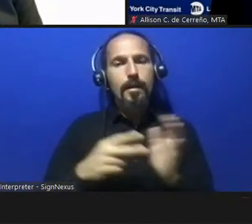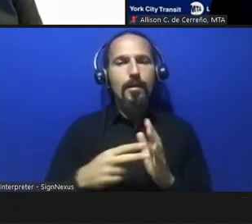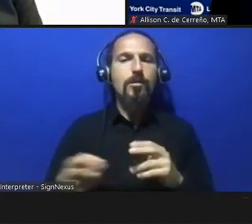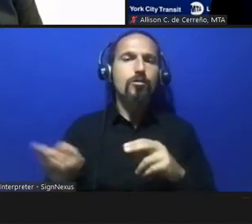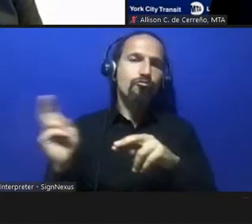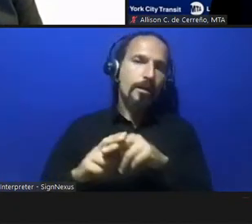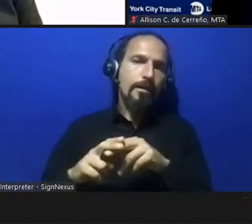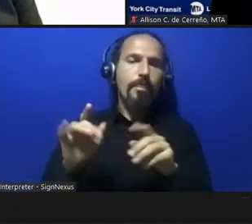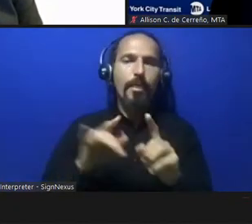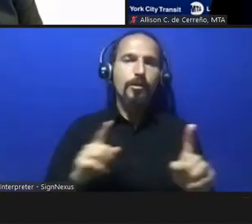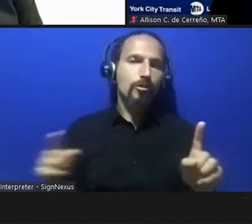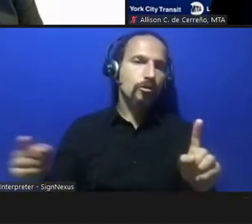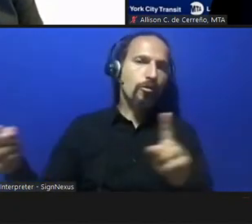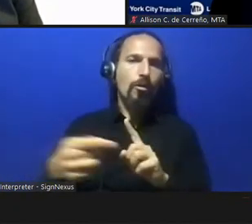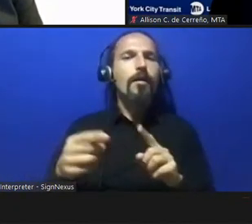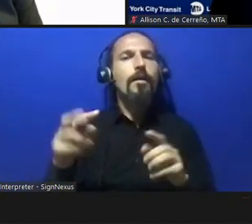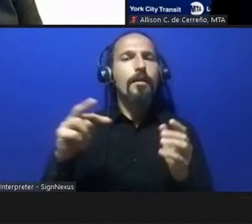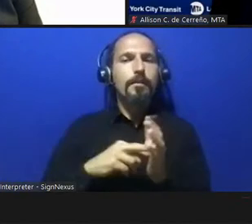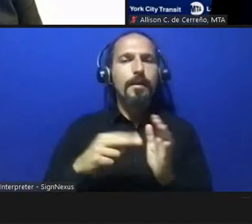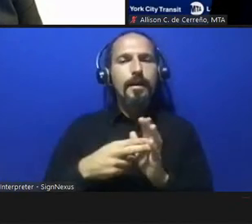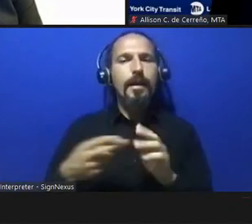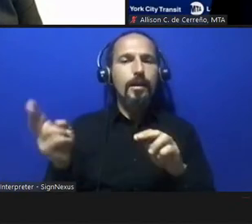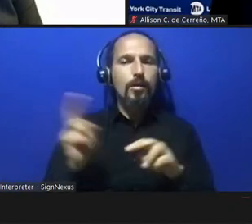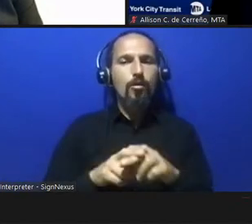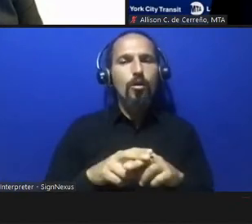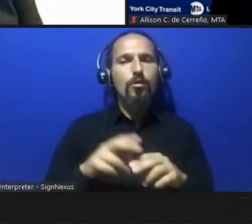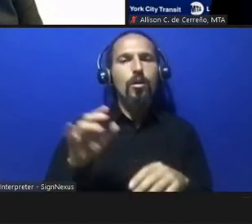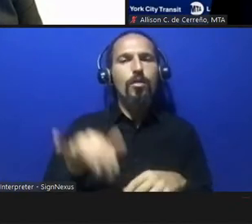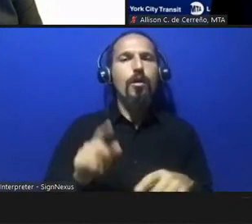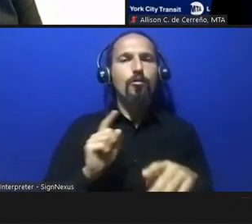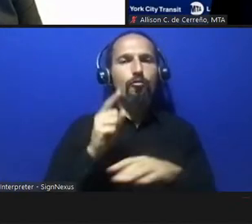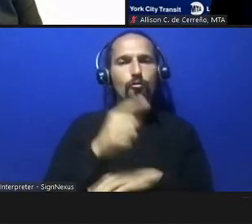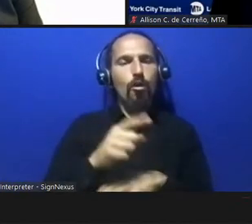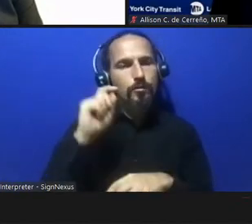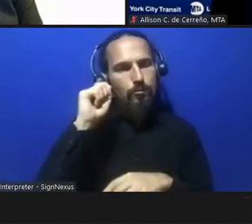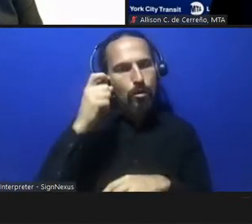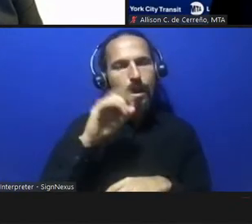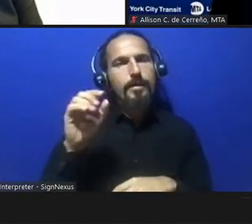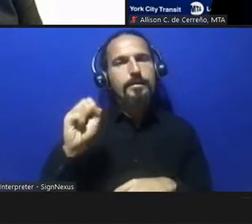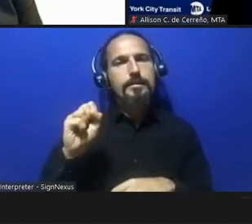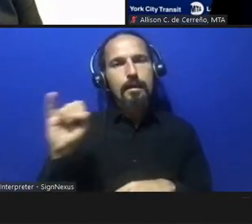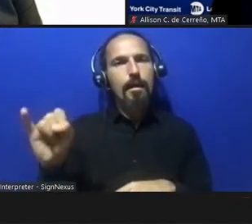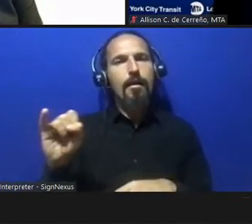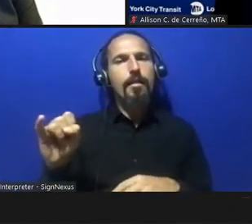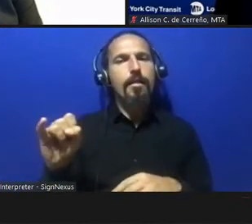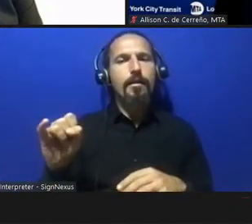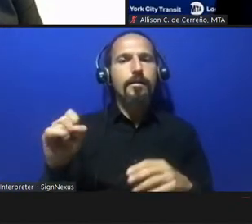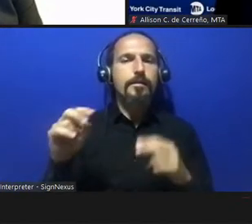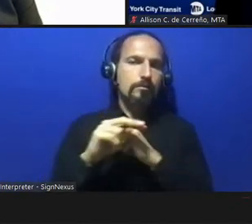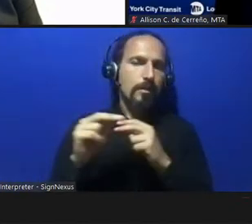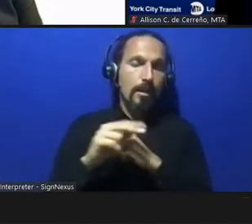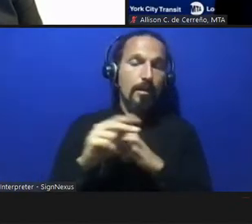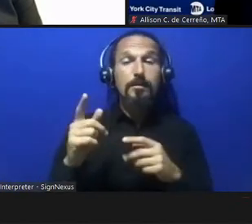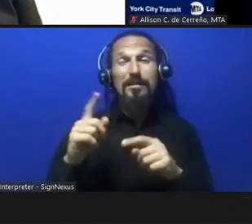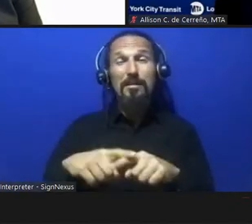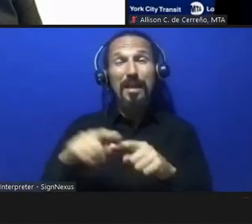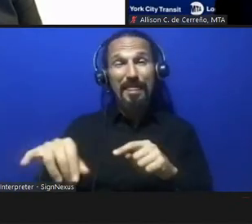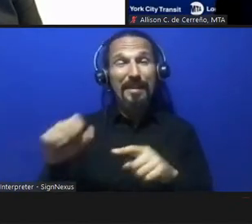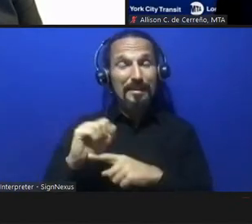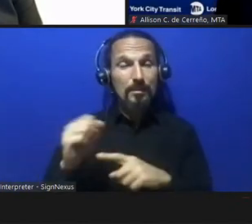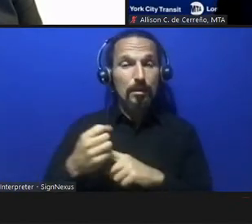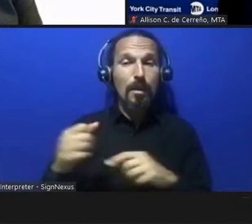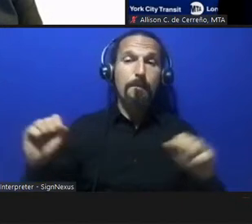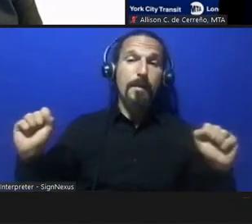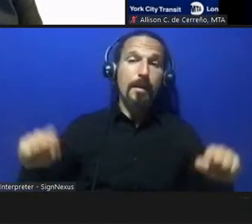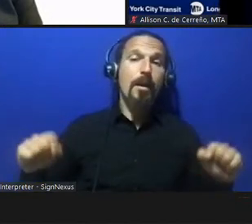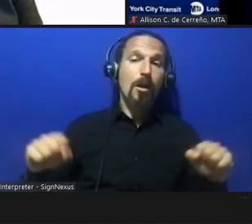traffic diversions including increases along the cross bronx and staten island expressway depending on the scenario potential